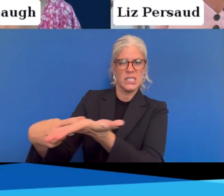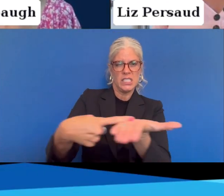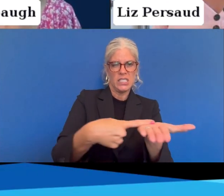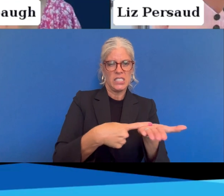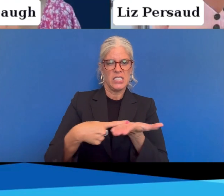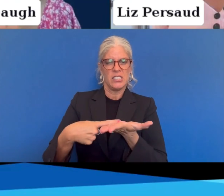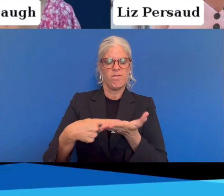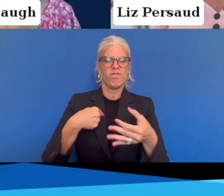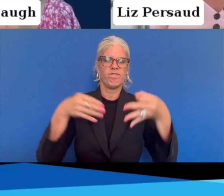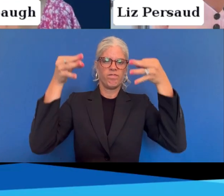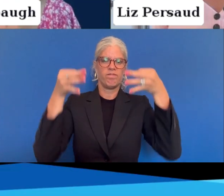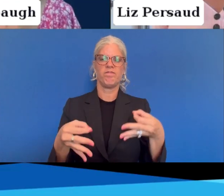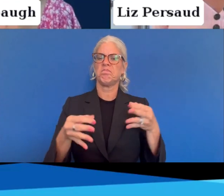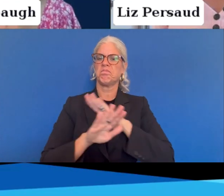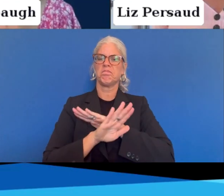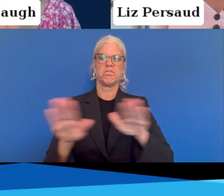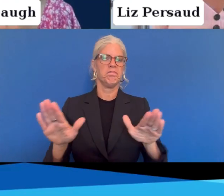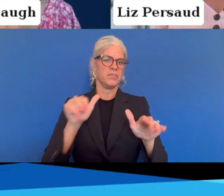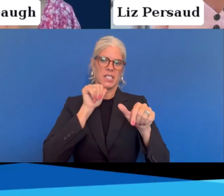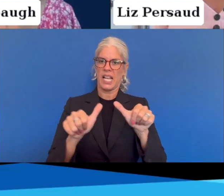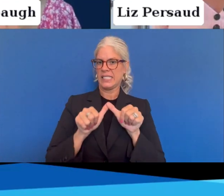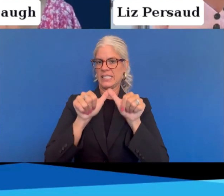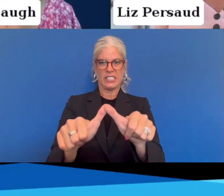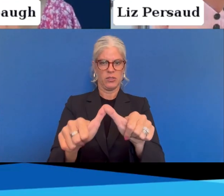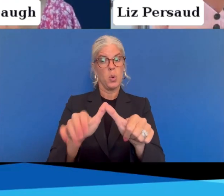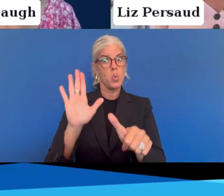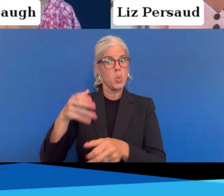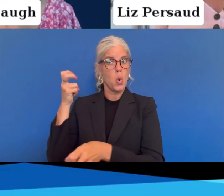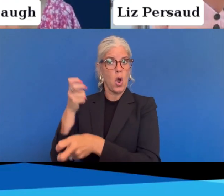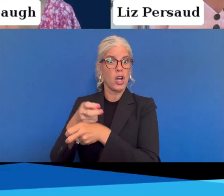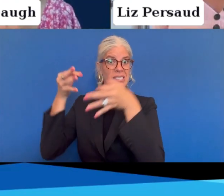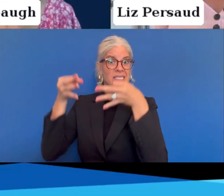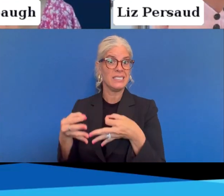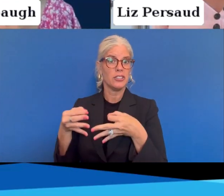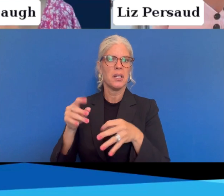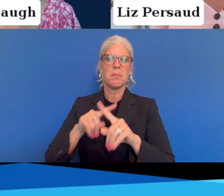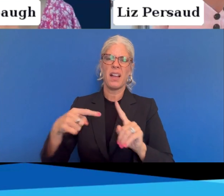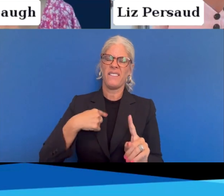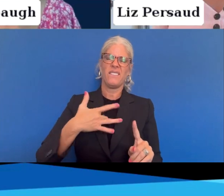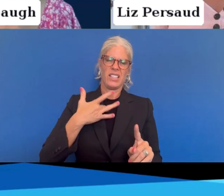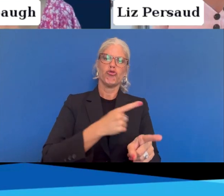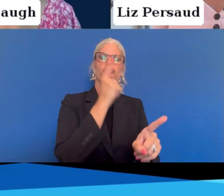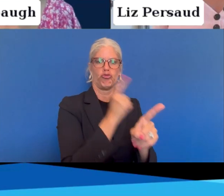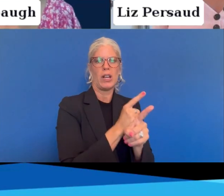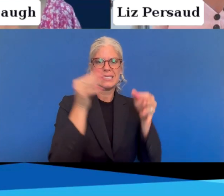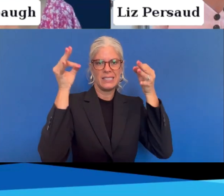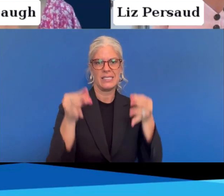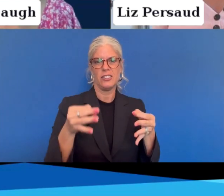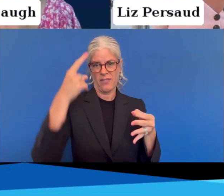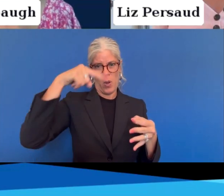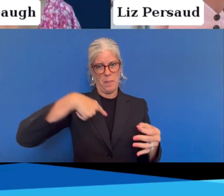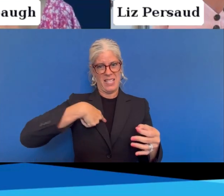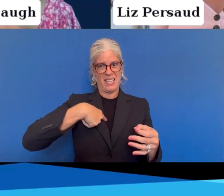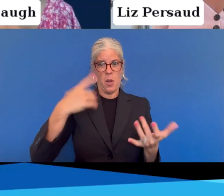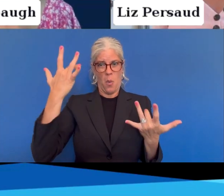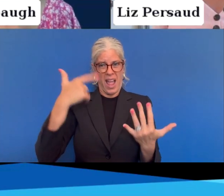the decision to not continue with the chemo. And so it was a hard decision, but